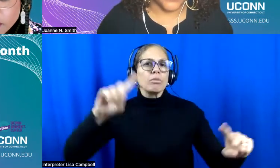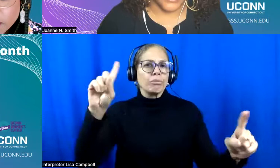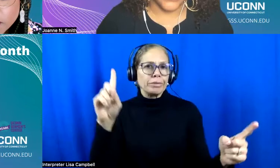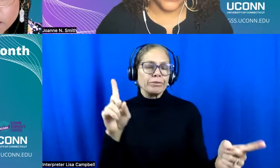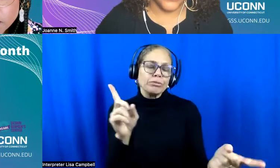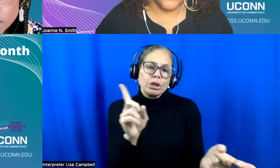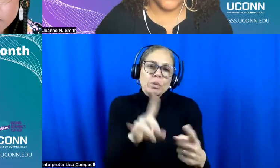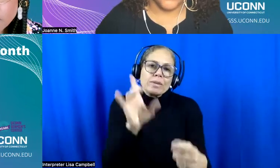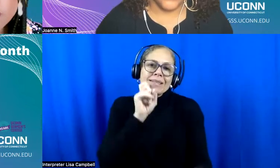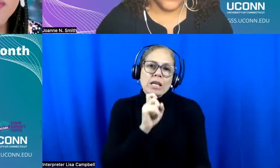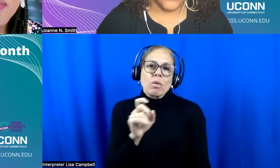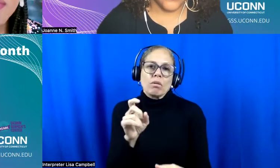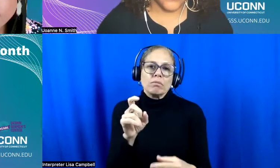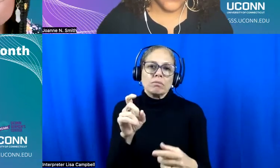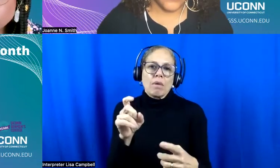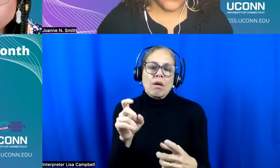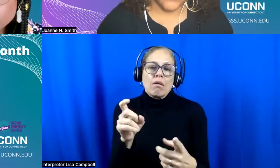happens on college.